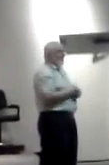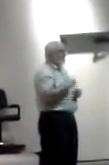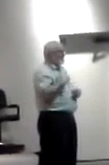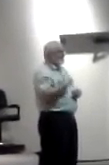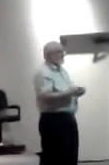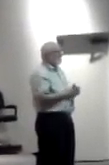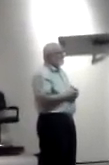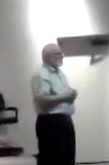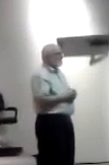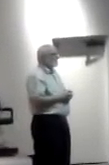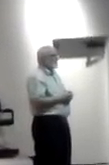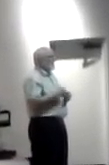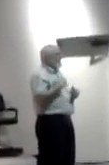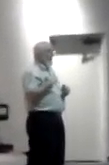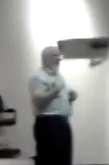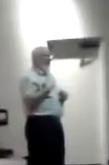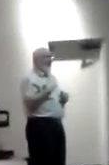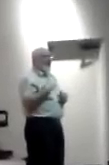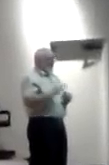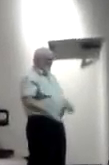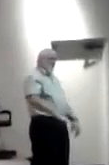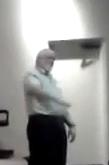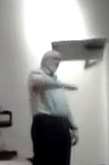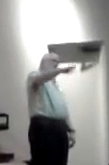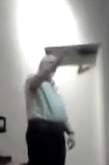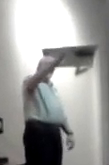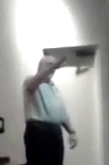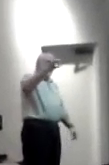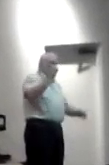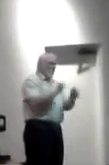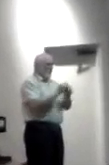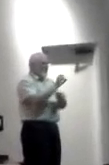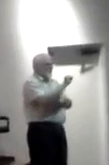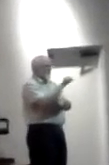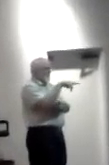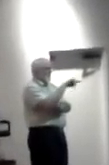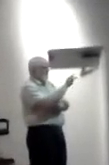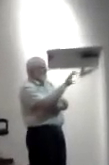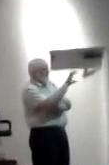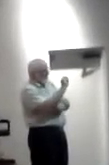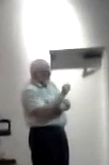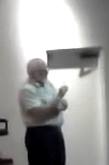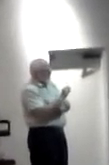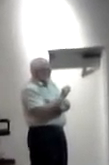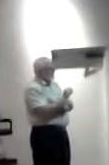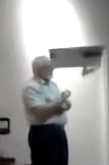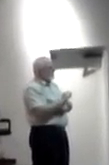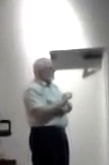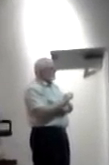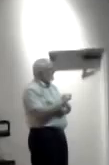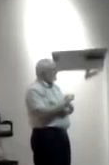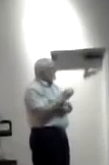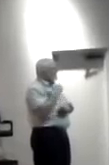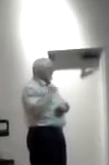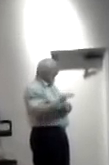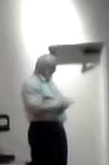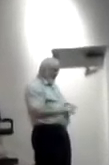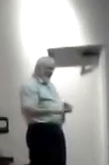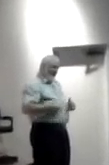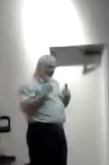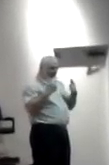Okay. I grew up with spice. Okay.